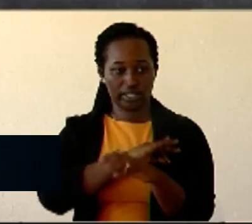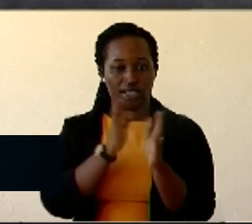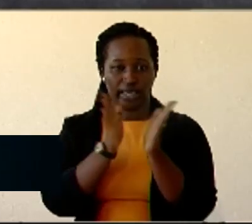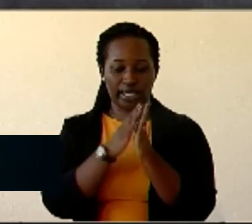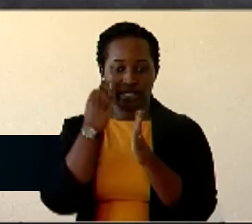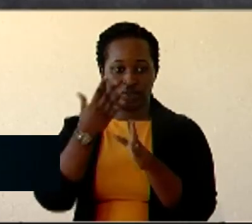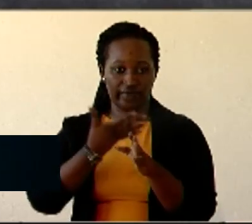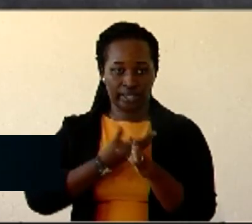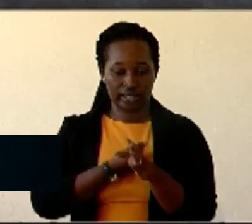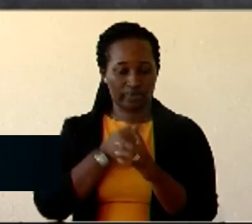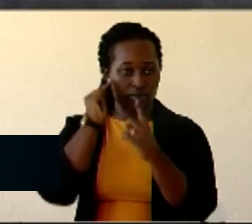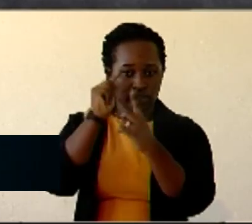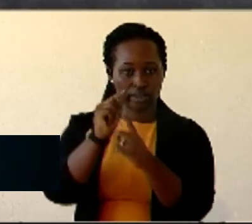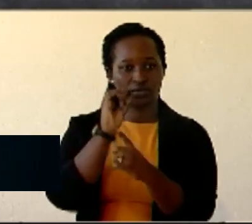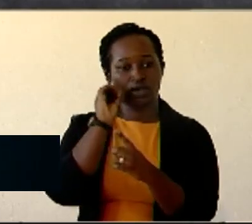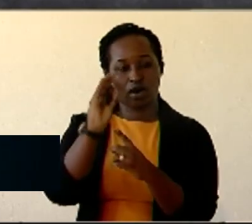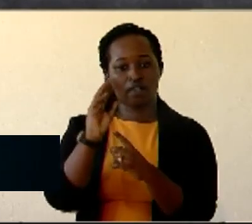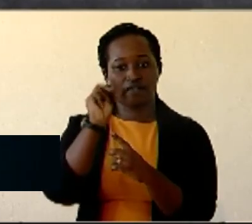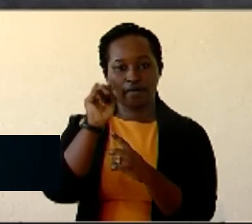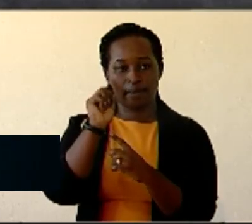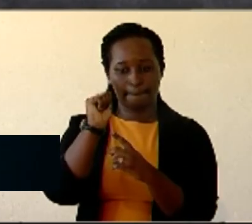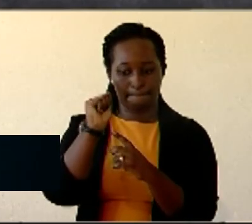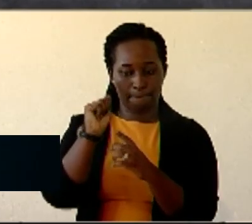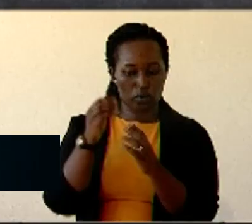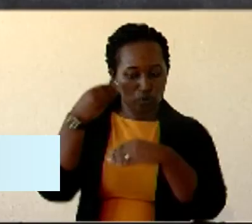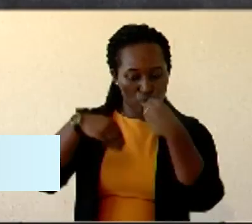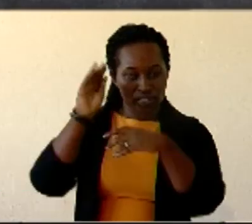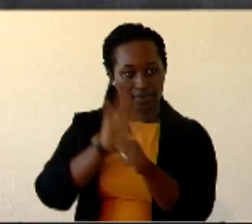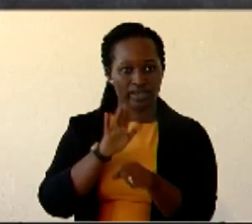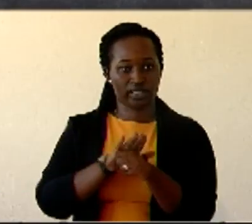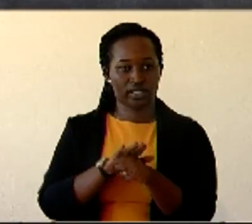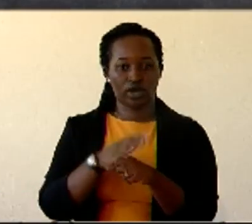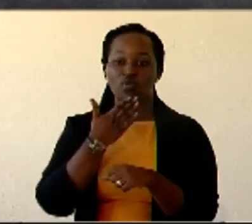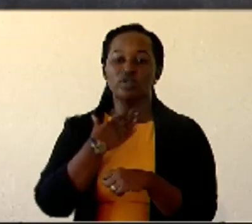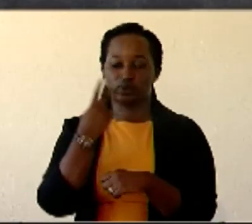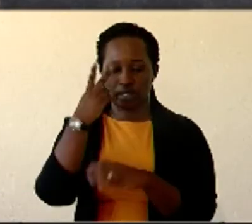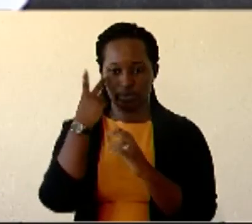it has an objective of maximizing sales. I want you to look at two.